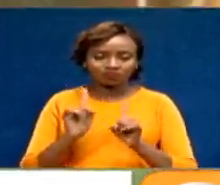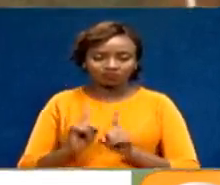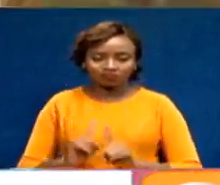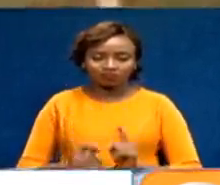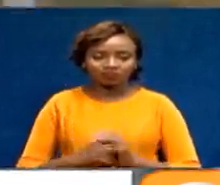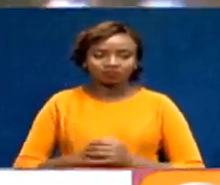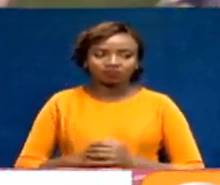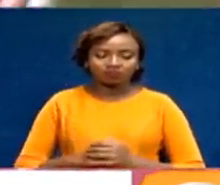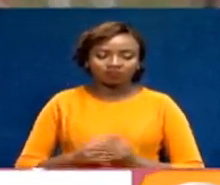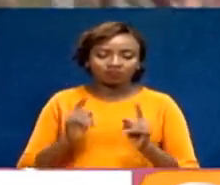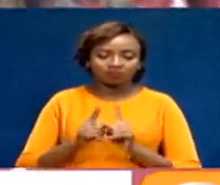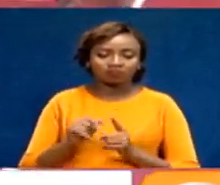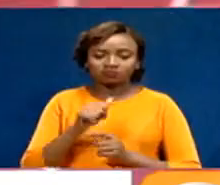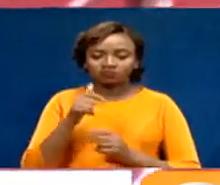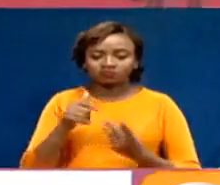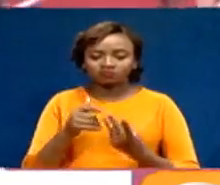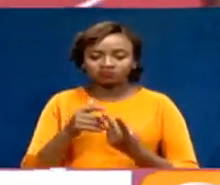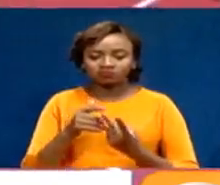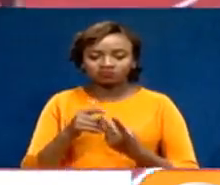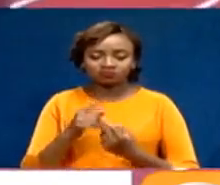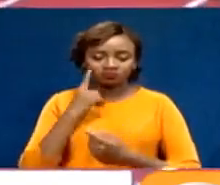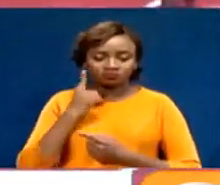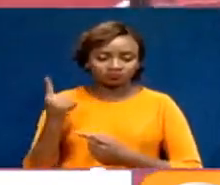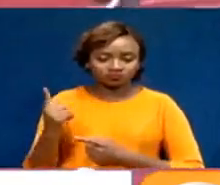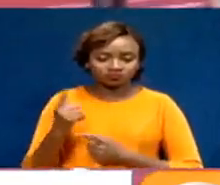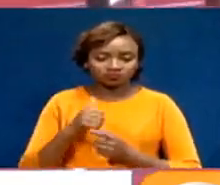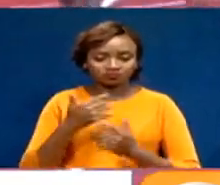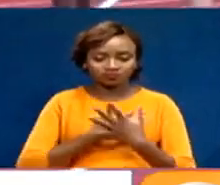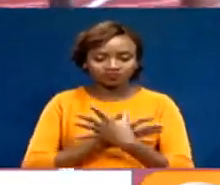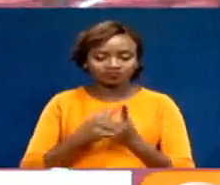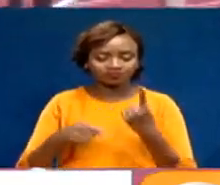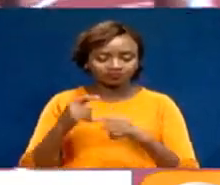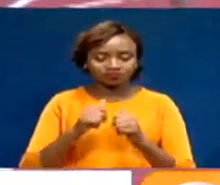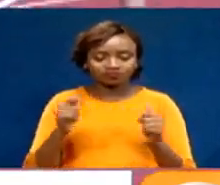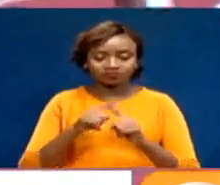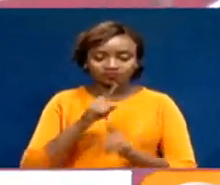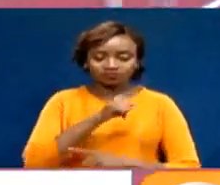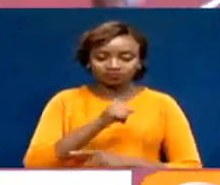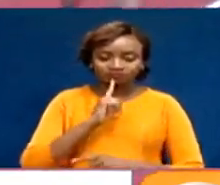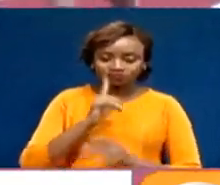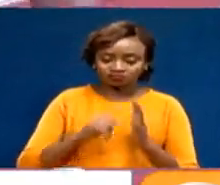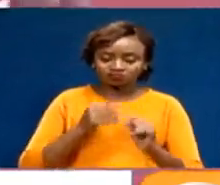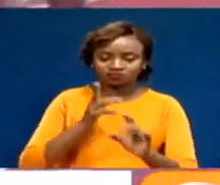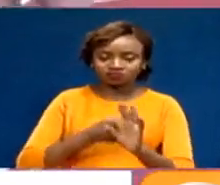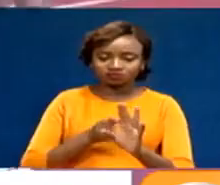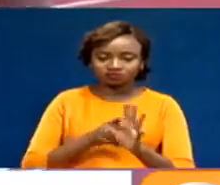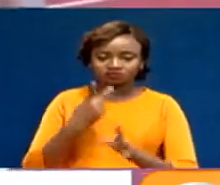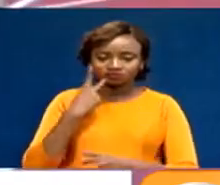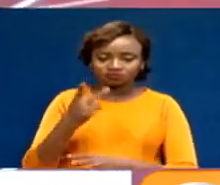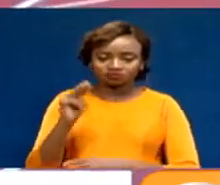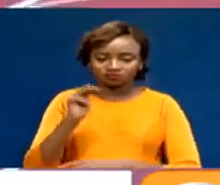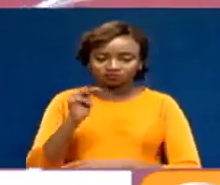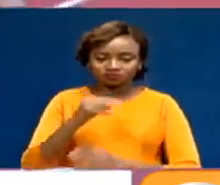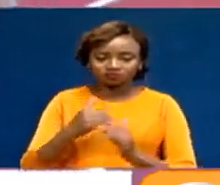only 0.30 seconds faster than Delia Gard of Germany. Wamira says she will still run the 200 meters at the